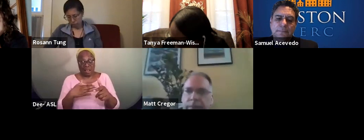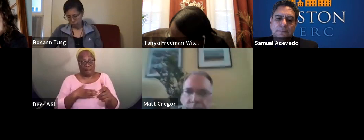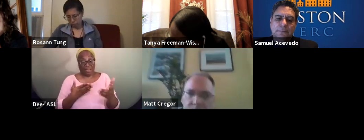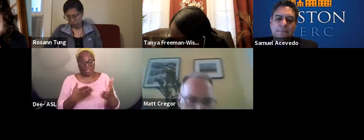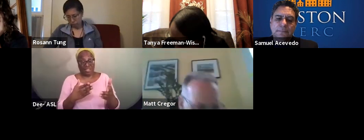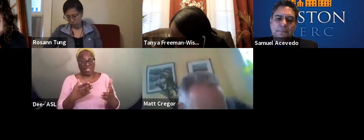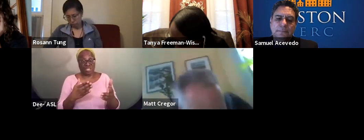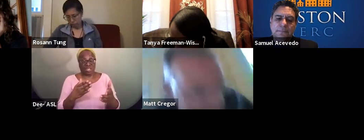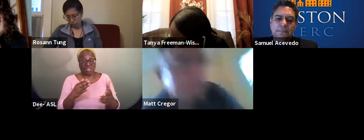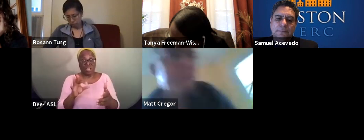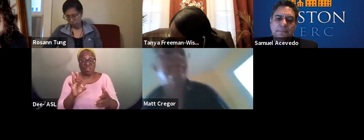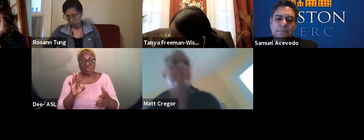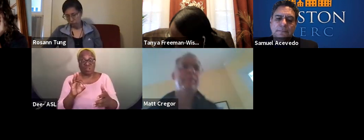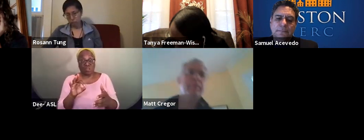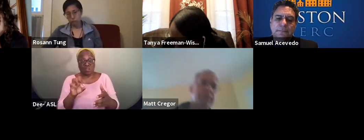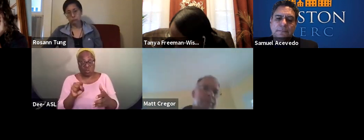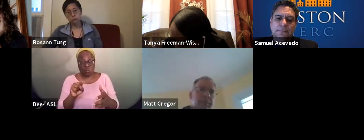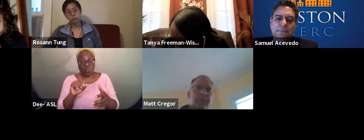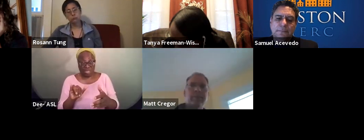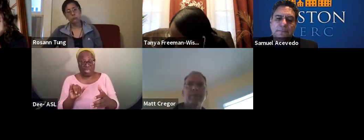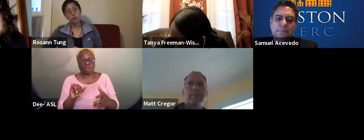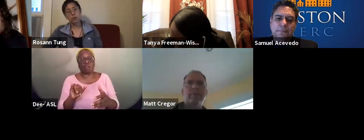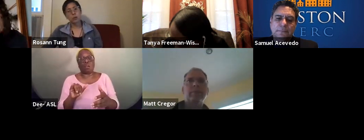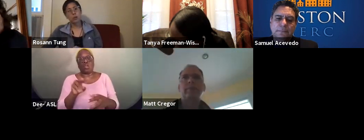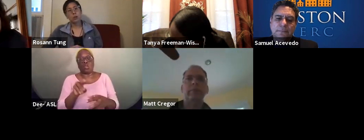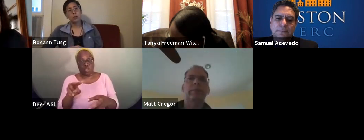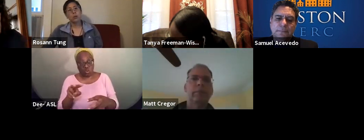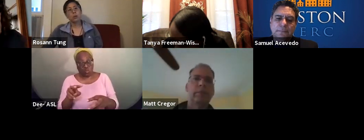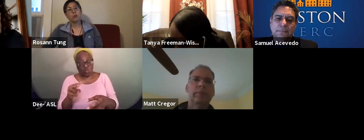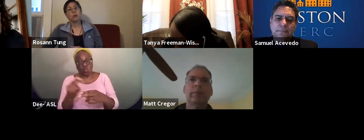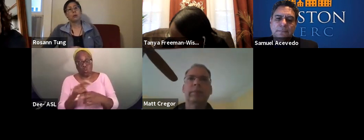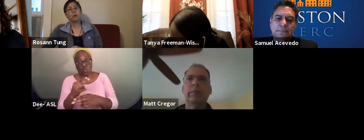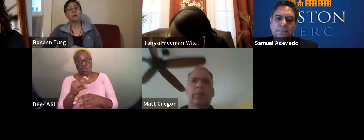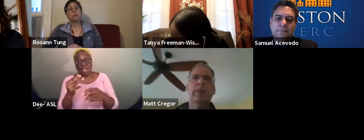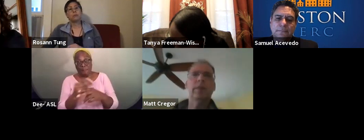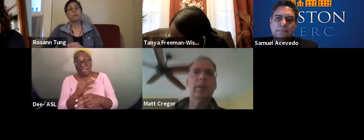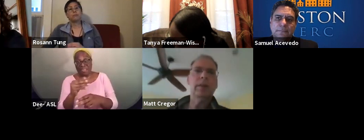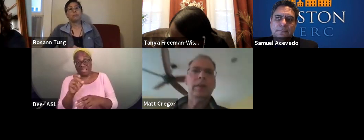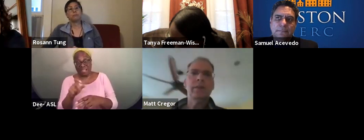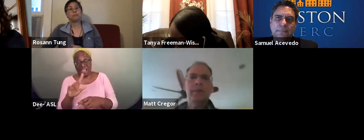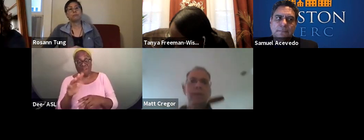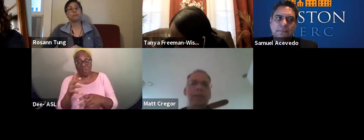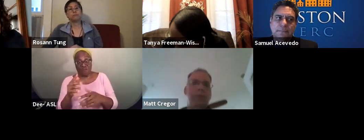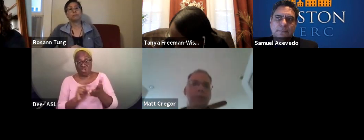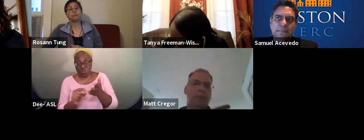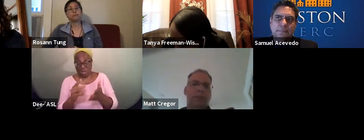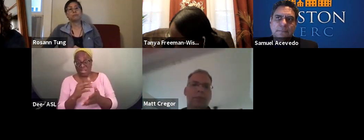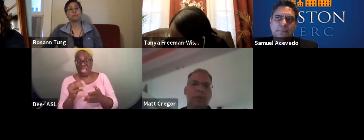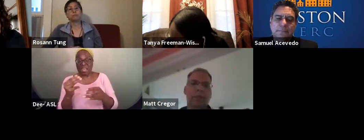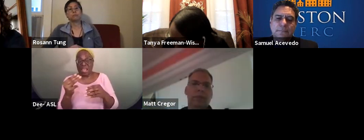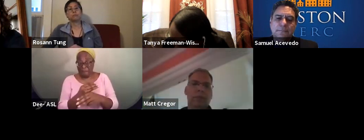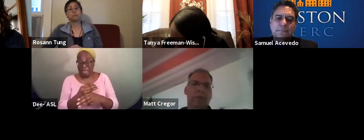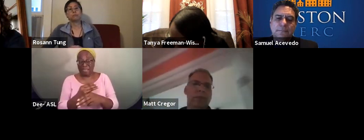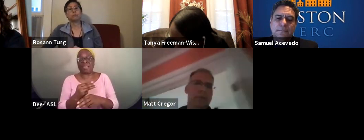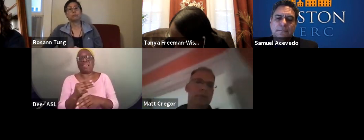we use the math and ELA from 5th grade and the math, ELA, science,